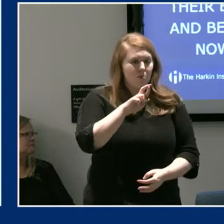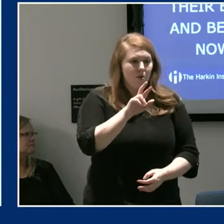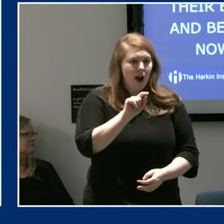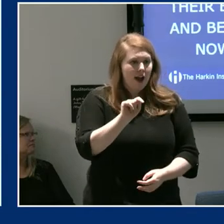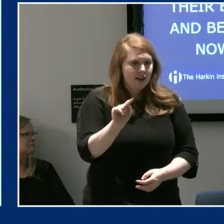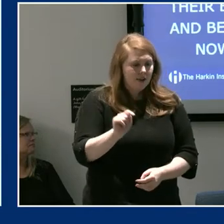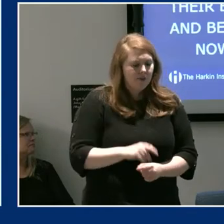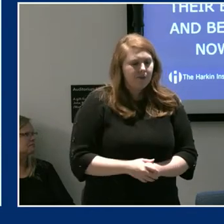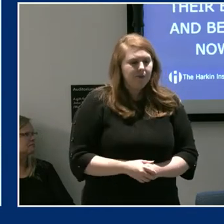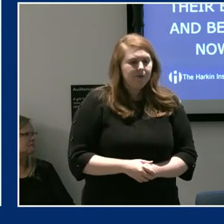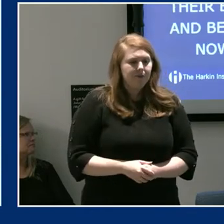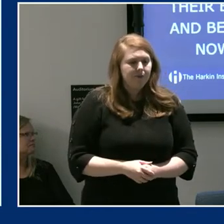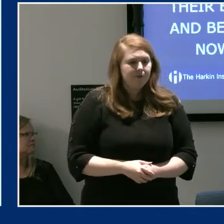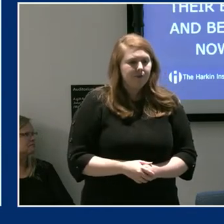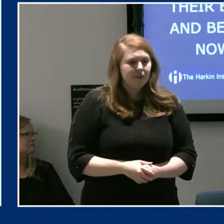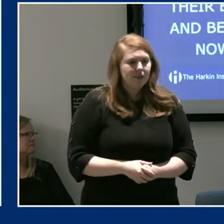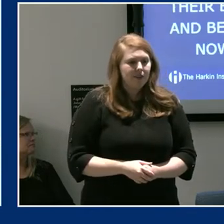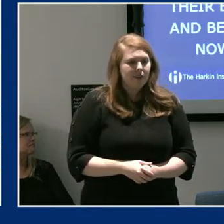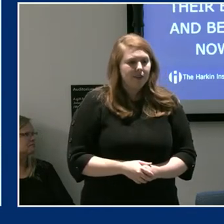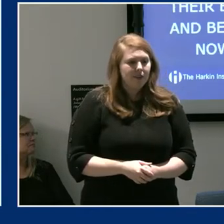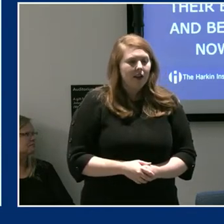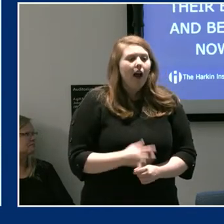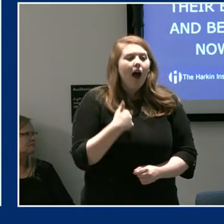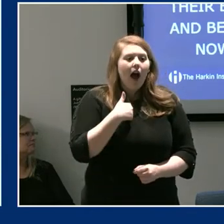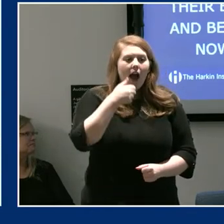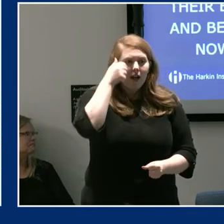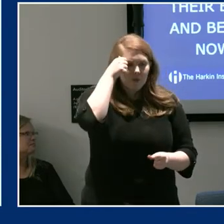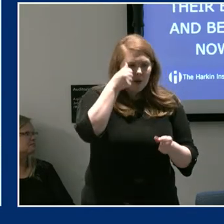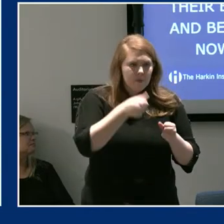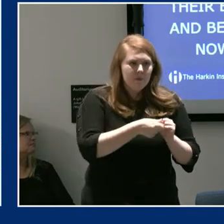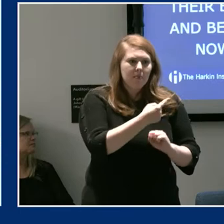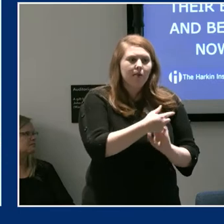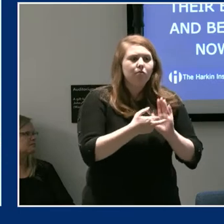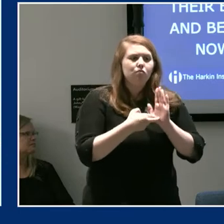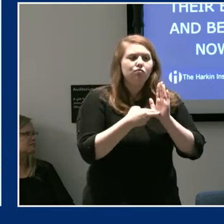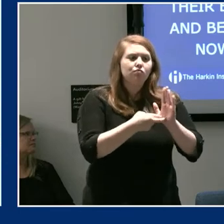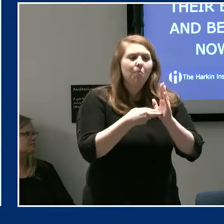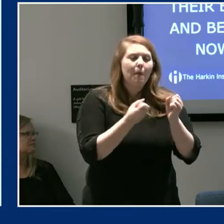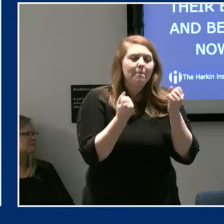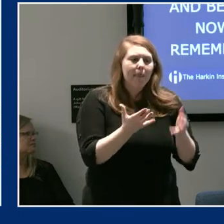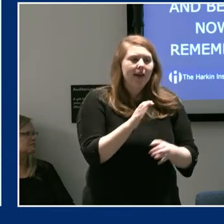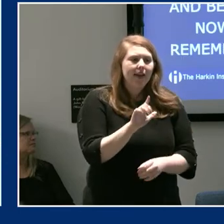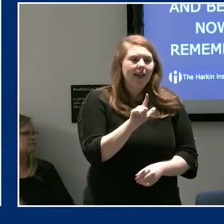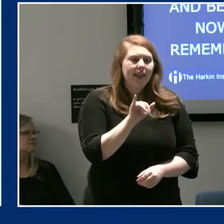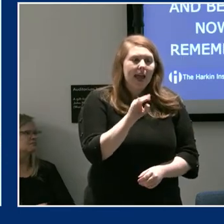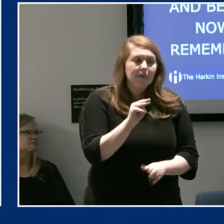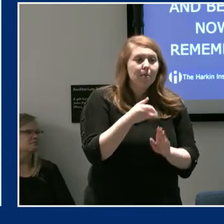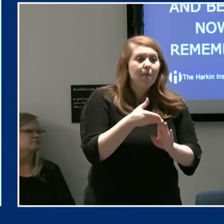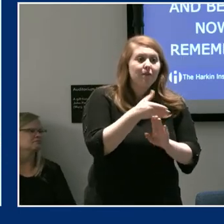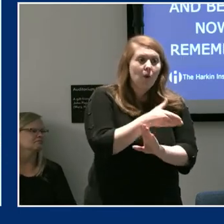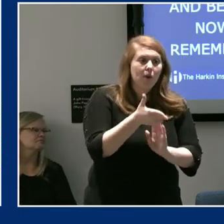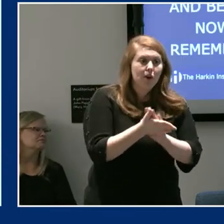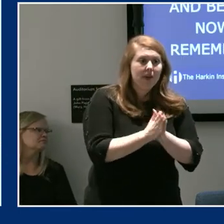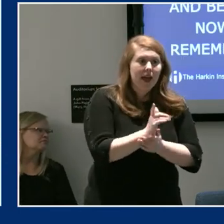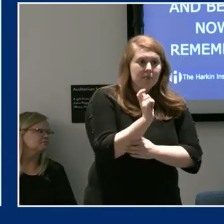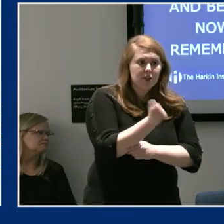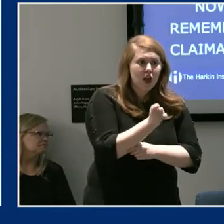I remember when you were representing a lot of claimants before you became a judge,